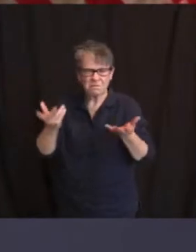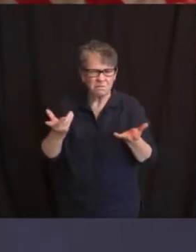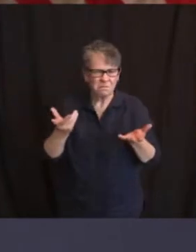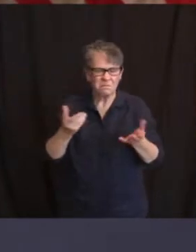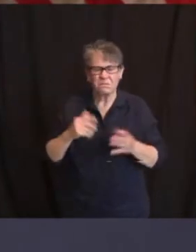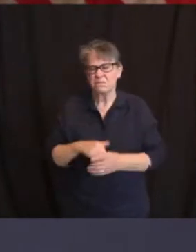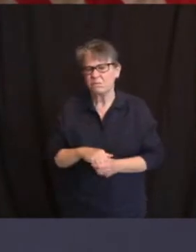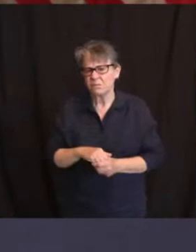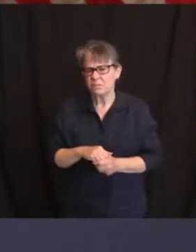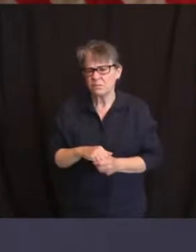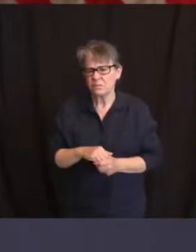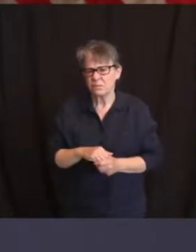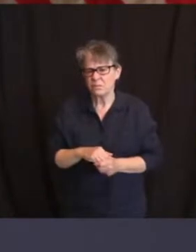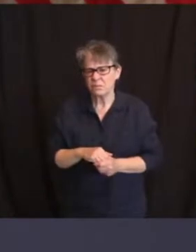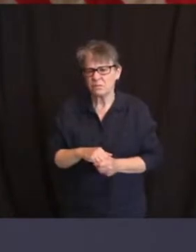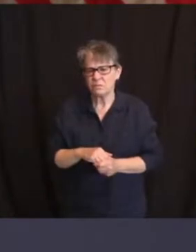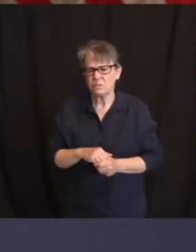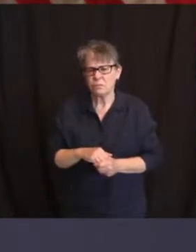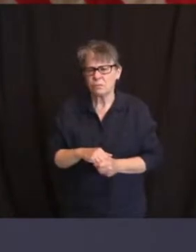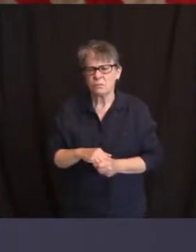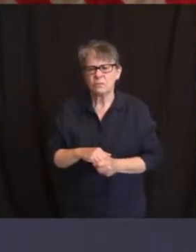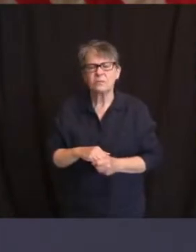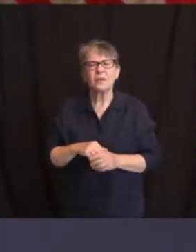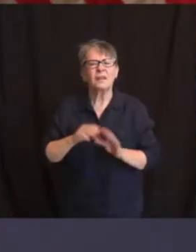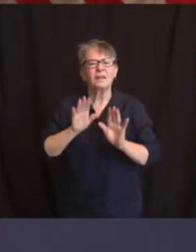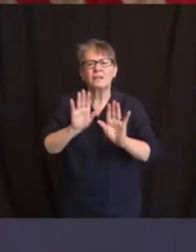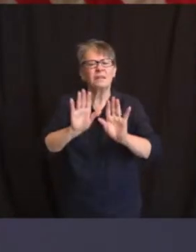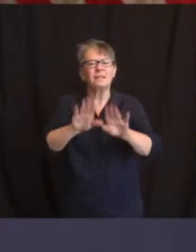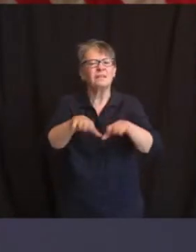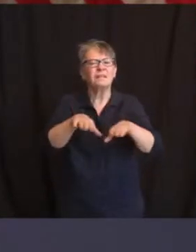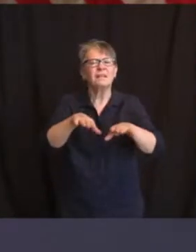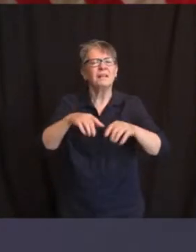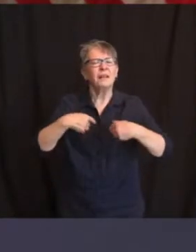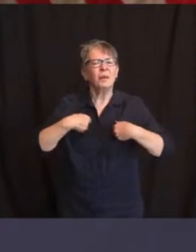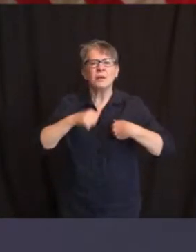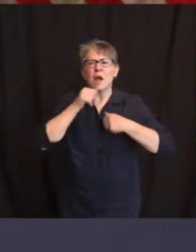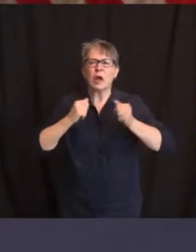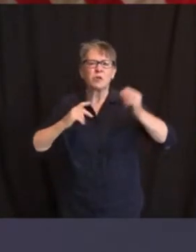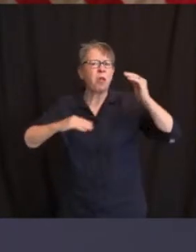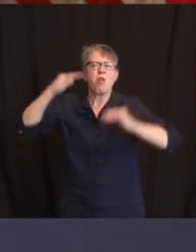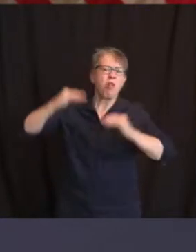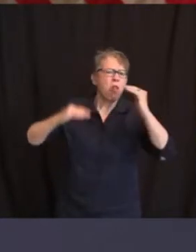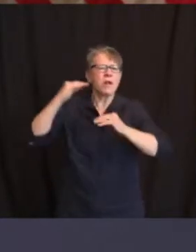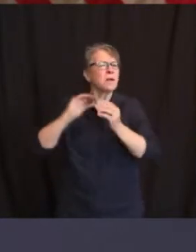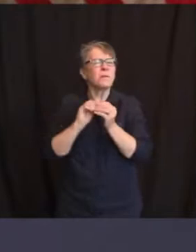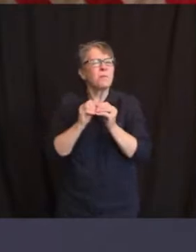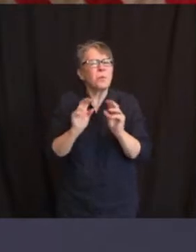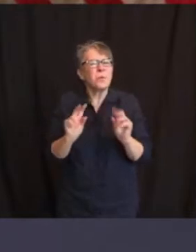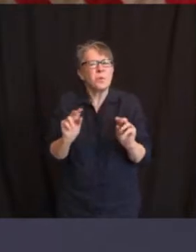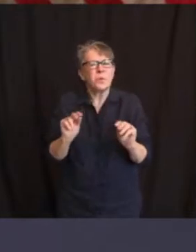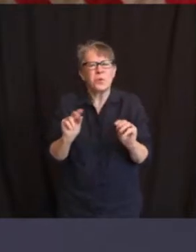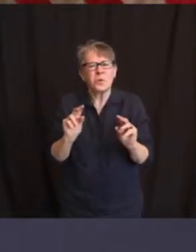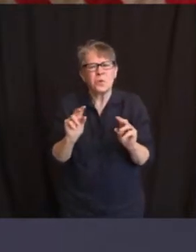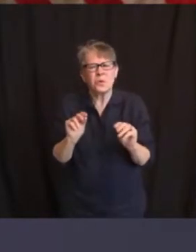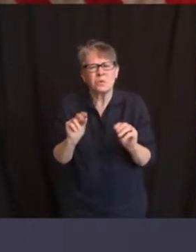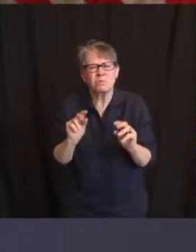deliberately trying to do anything with the data other than to present it as unvarnished as we can and as accurately as we can. So there's